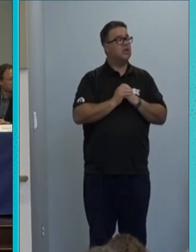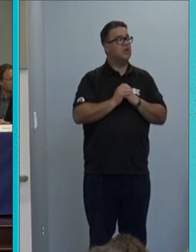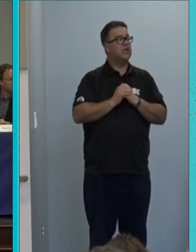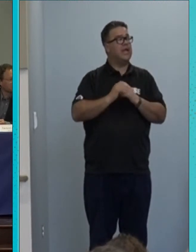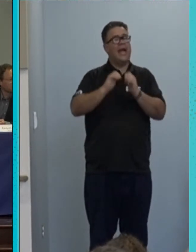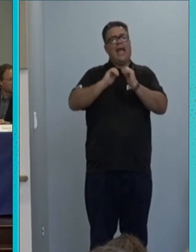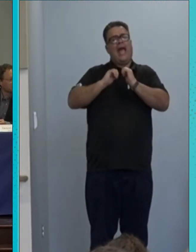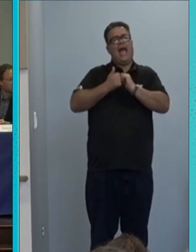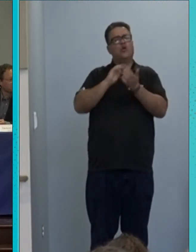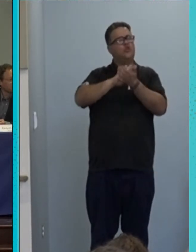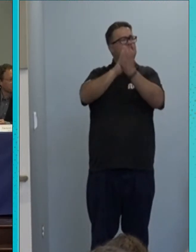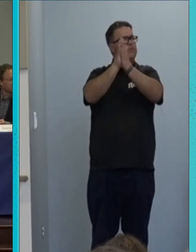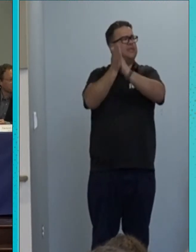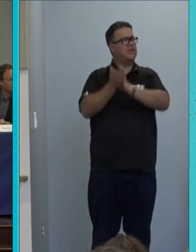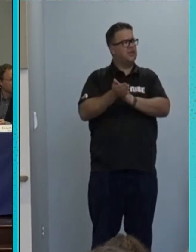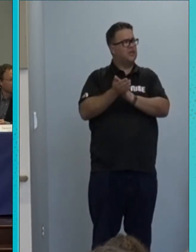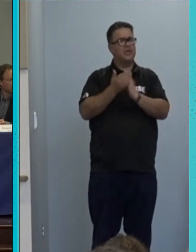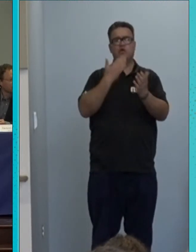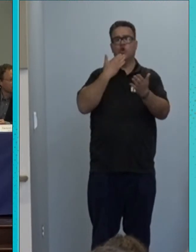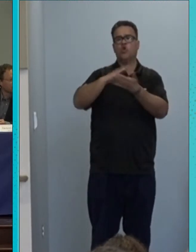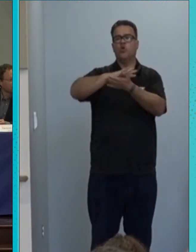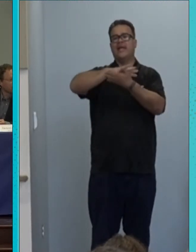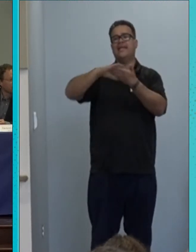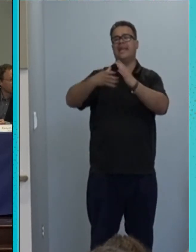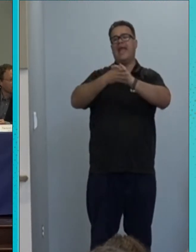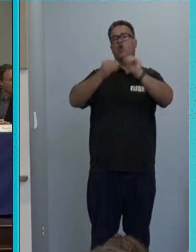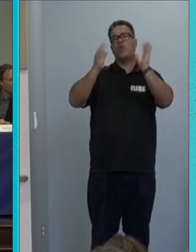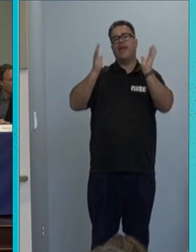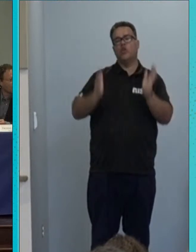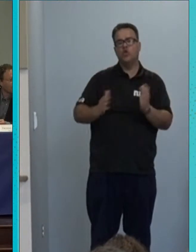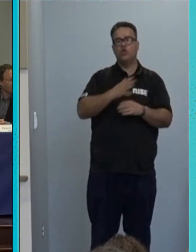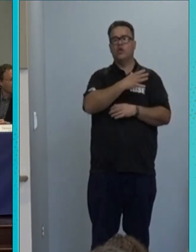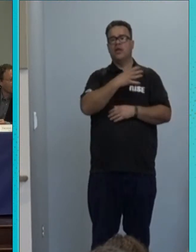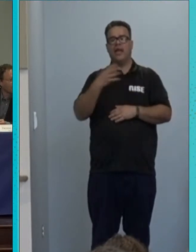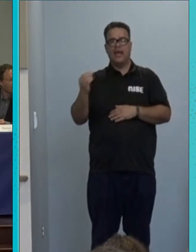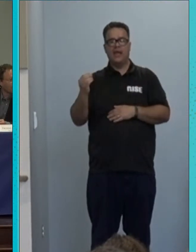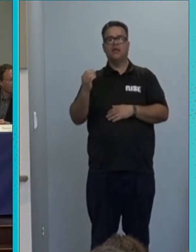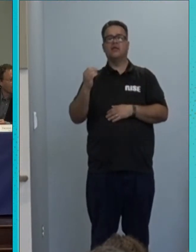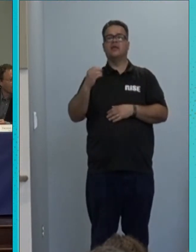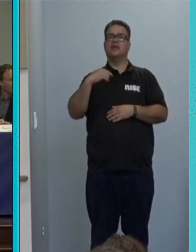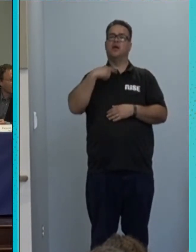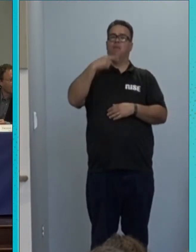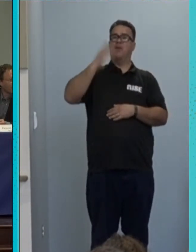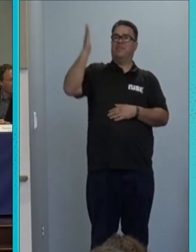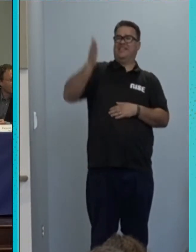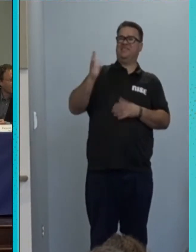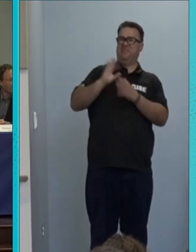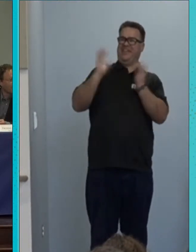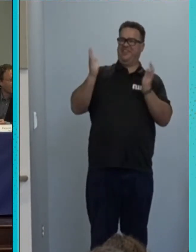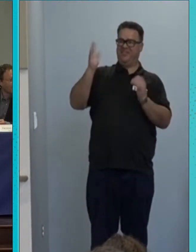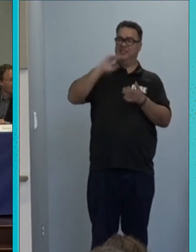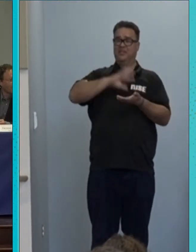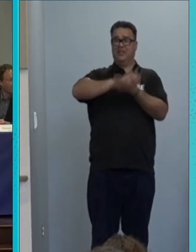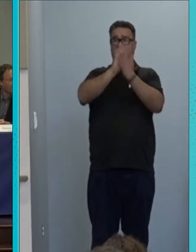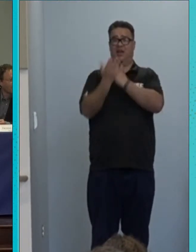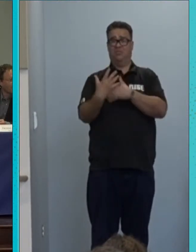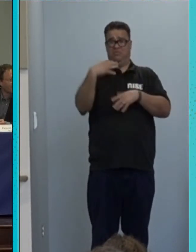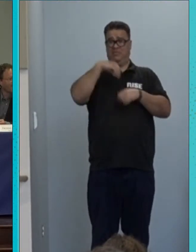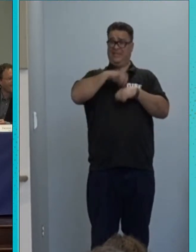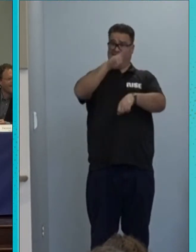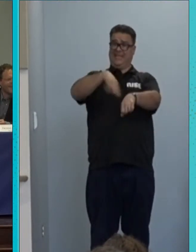How did you become such a good narrator and public speaker? Or does it come to